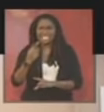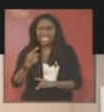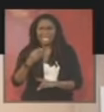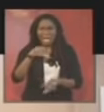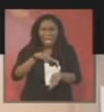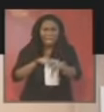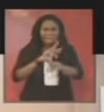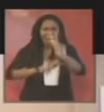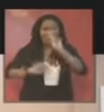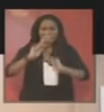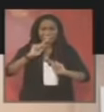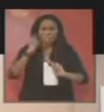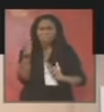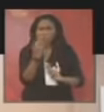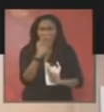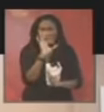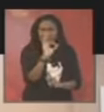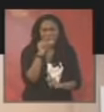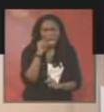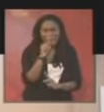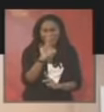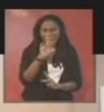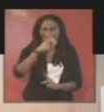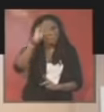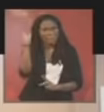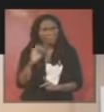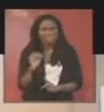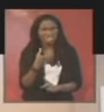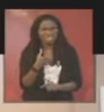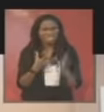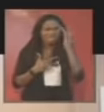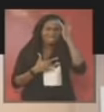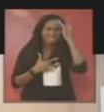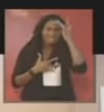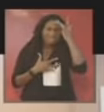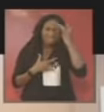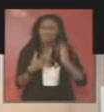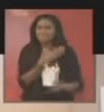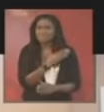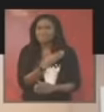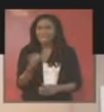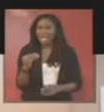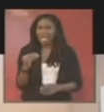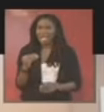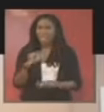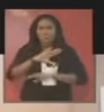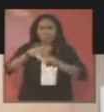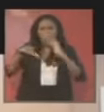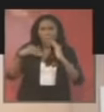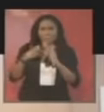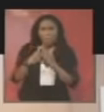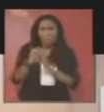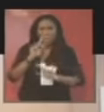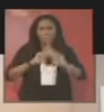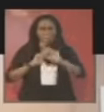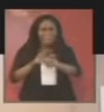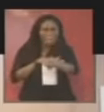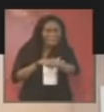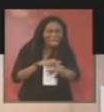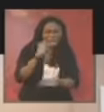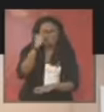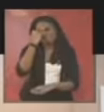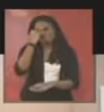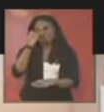trials, and in the case of Moderna, minority groups altogether accounted for only 1/3 of